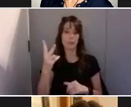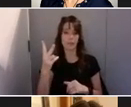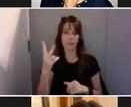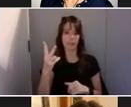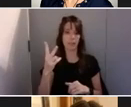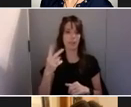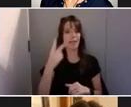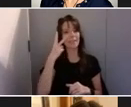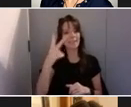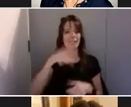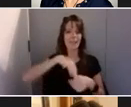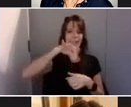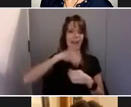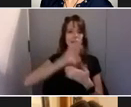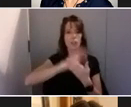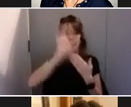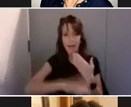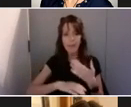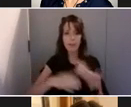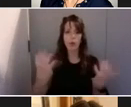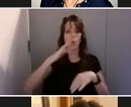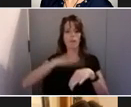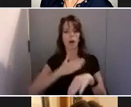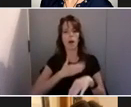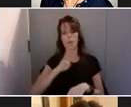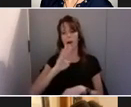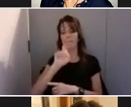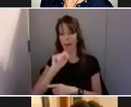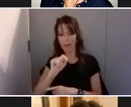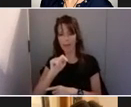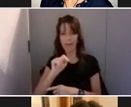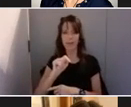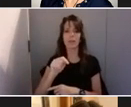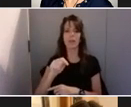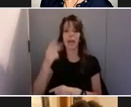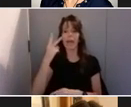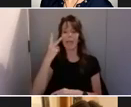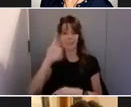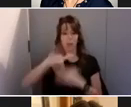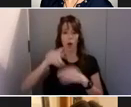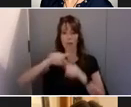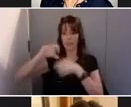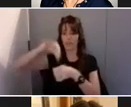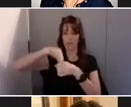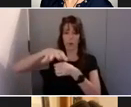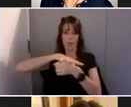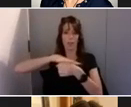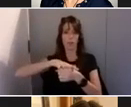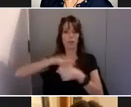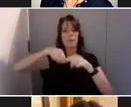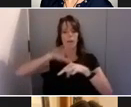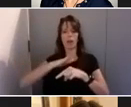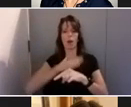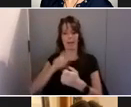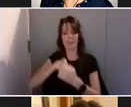Election Calendar, what's on my ballot, and view all the voting locations based on my specific